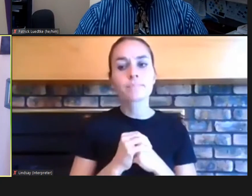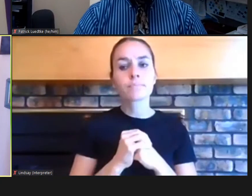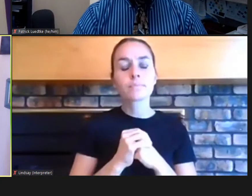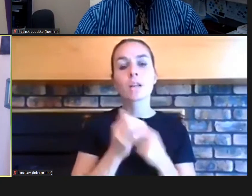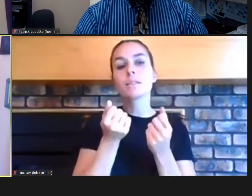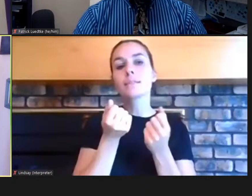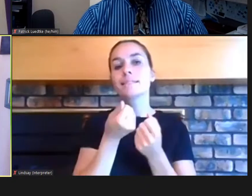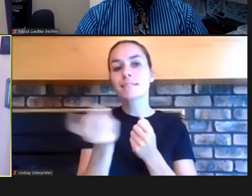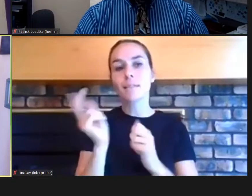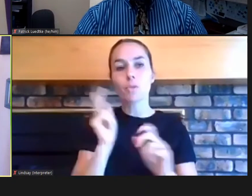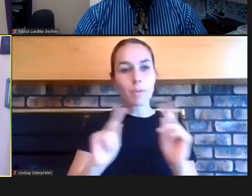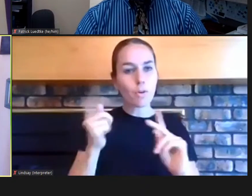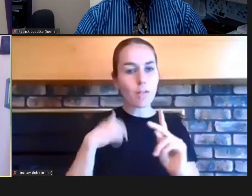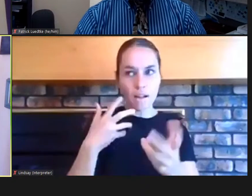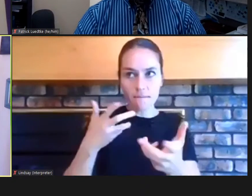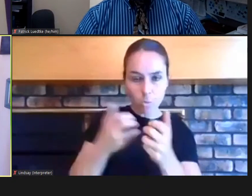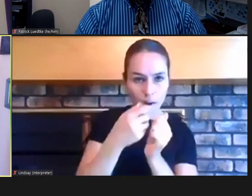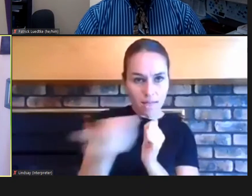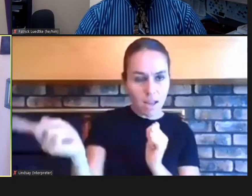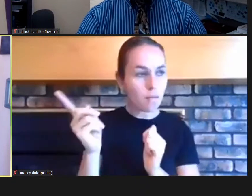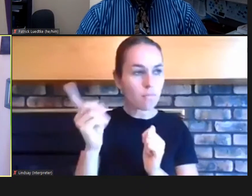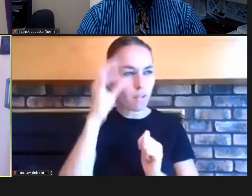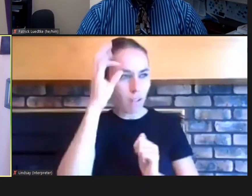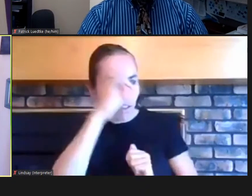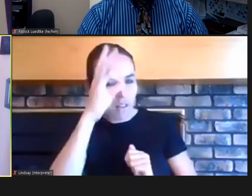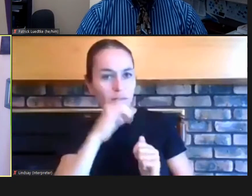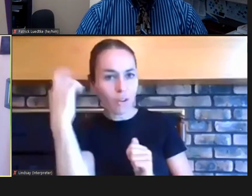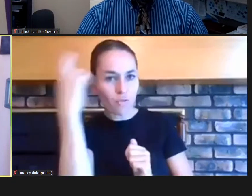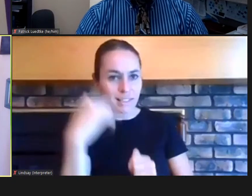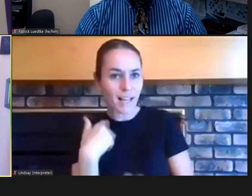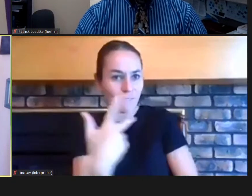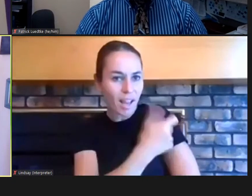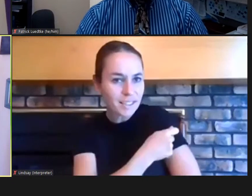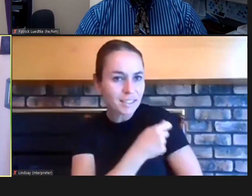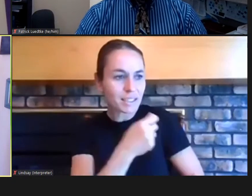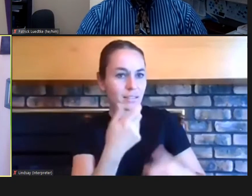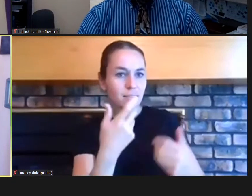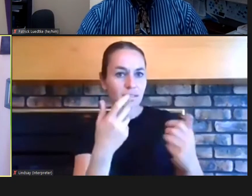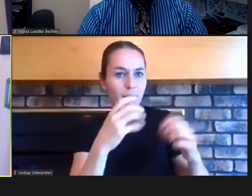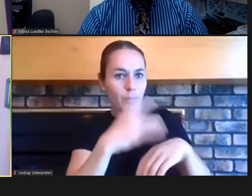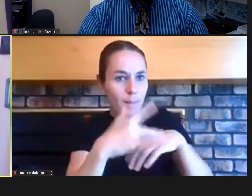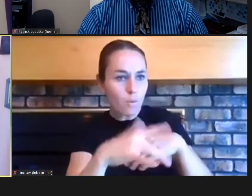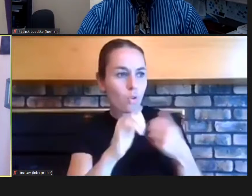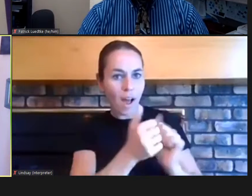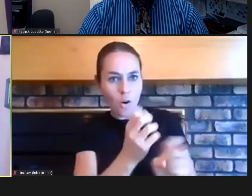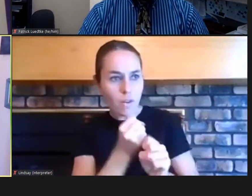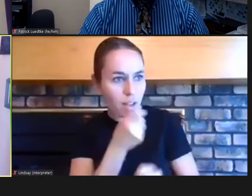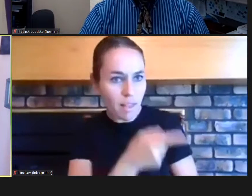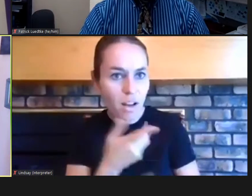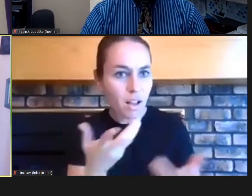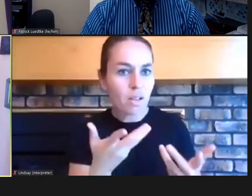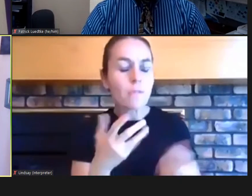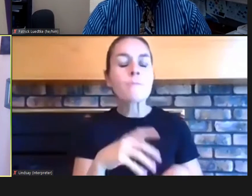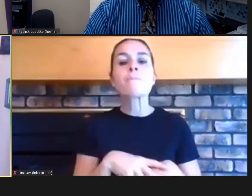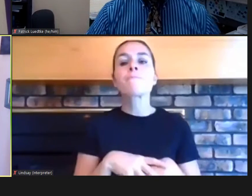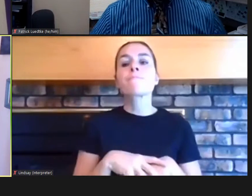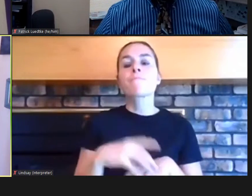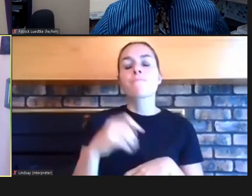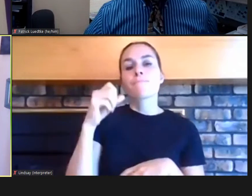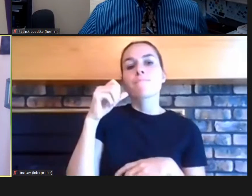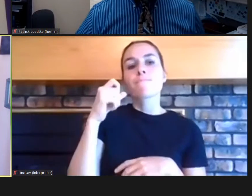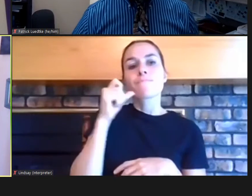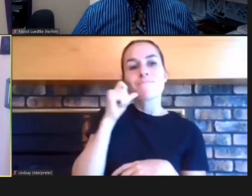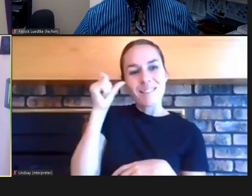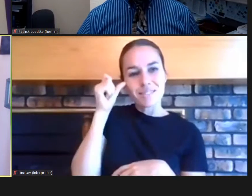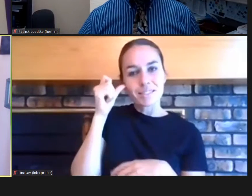didn't even know there was a vaccine available or how to access one. I heard just yesterday from a community member that their